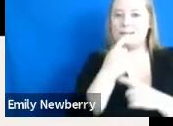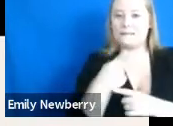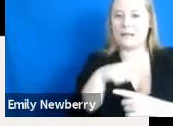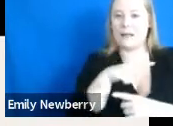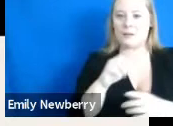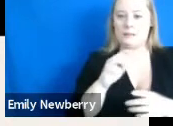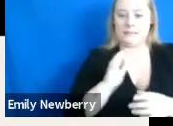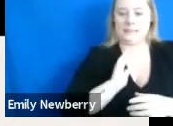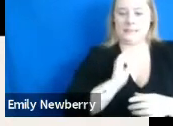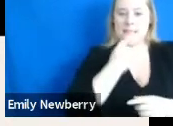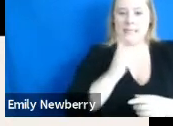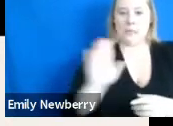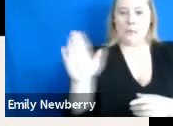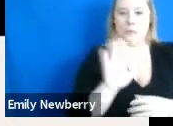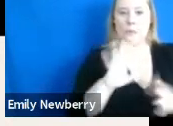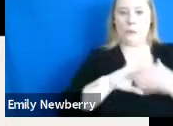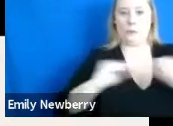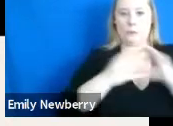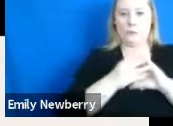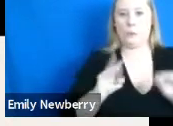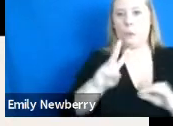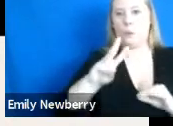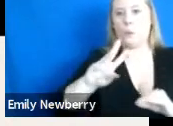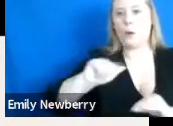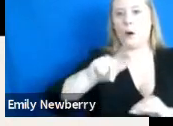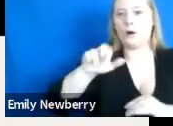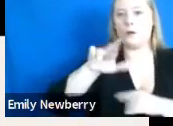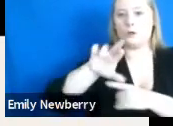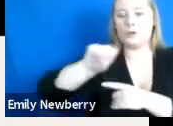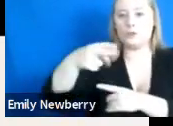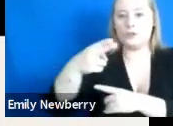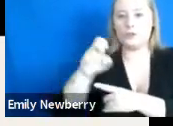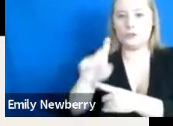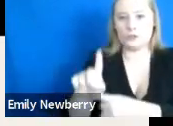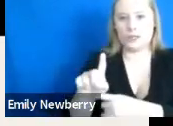Story, turning watershed data into a compelling